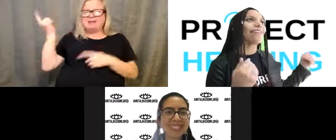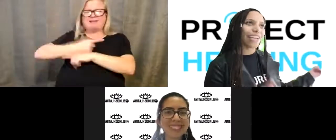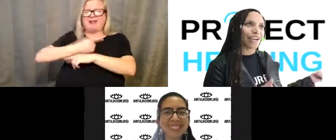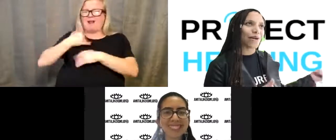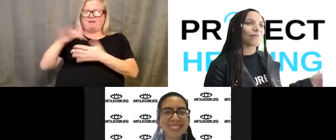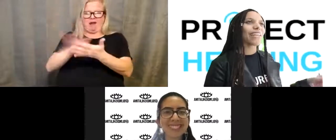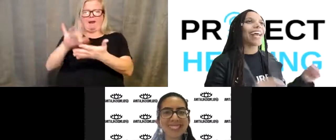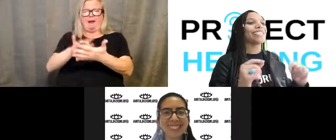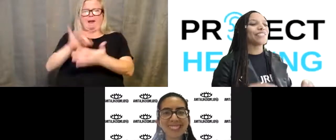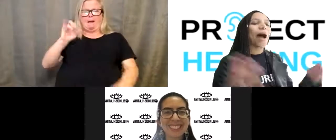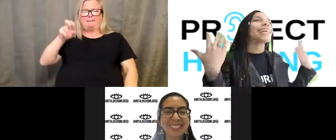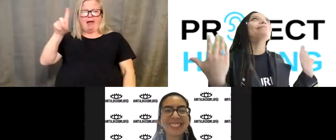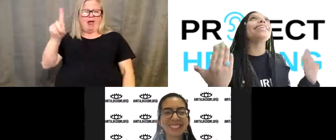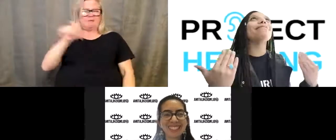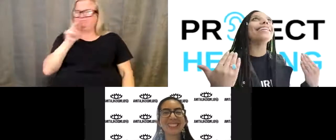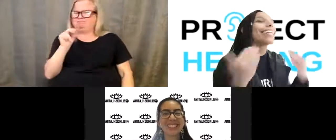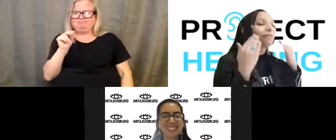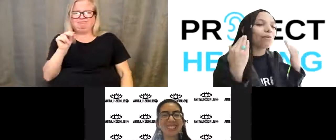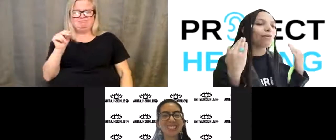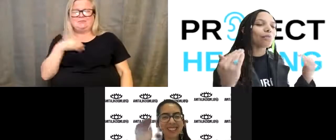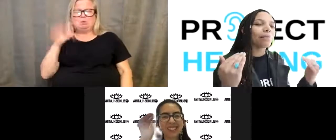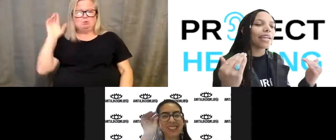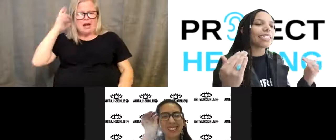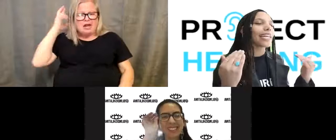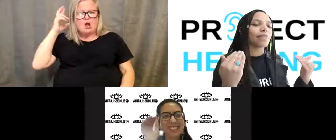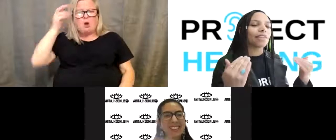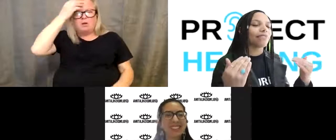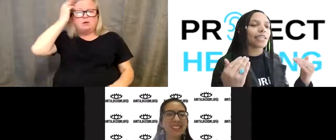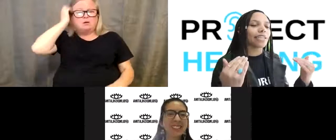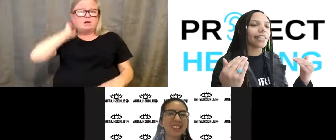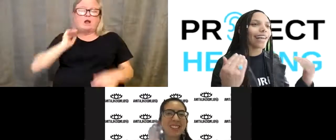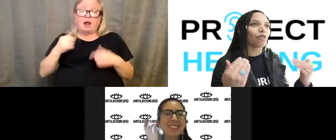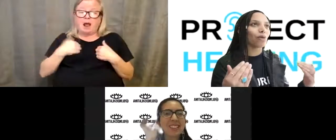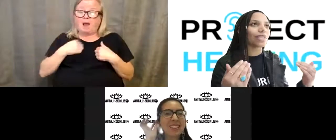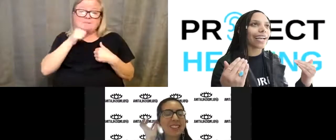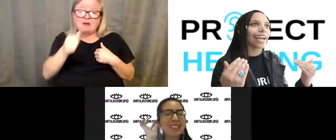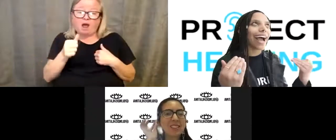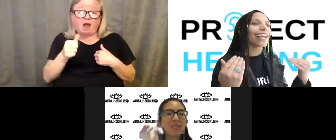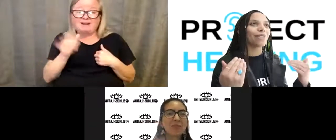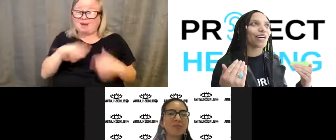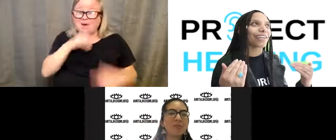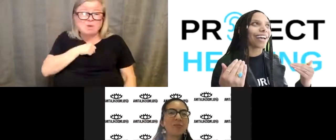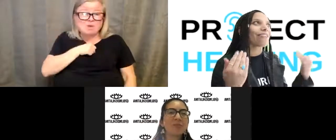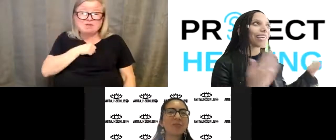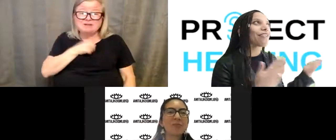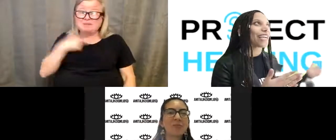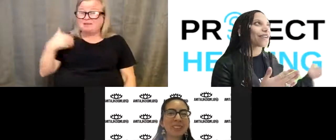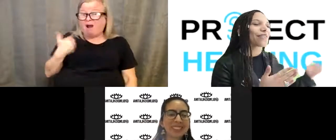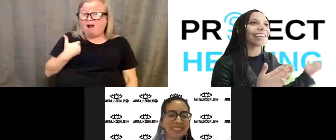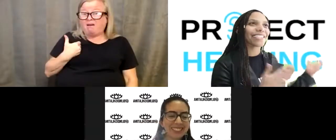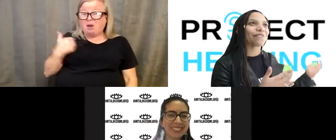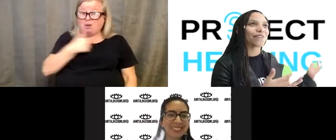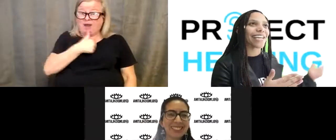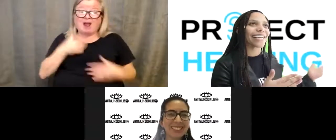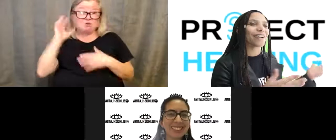we had radio. And so, and I'm not even, like, what blows my mind is that I'm not even that old. Like, I am young and we had radio